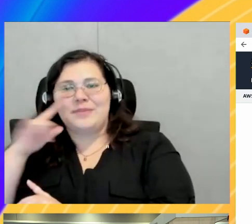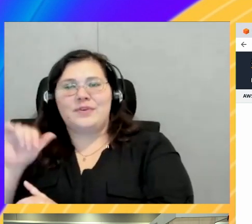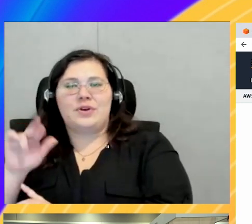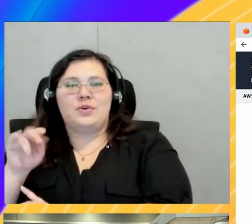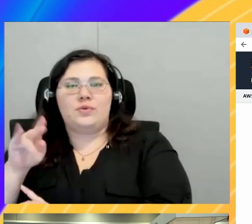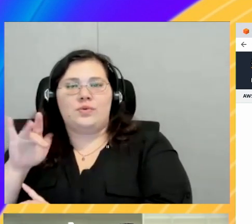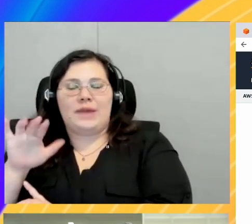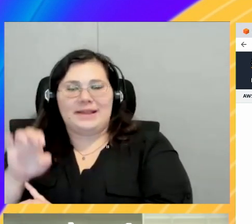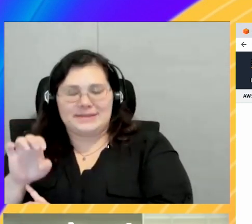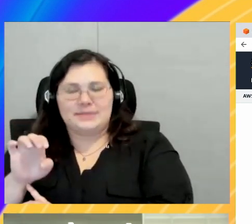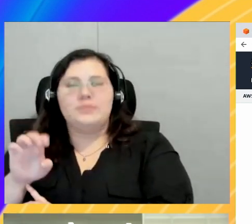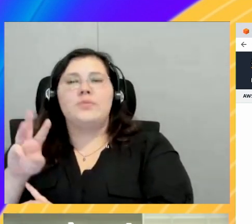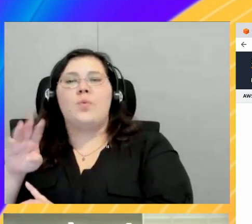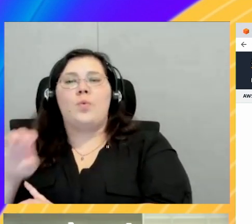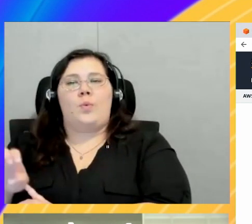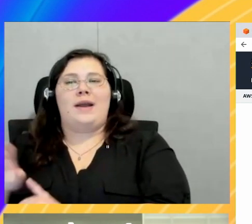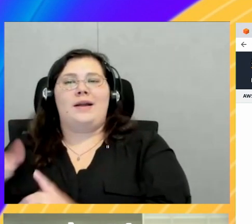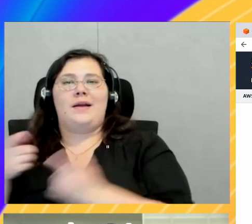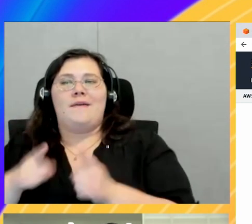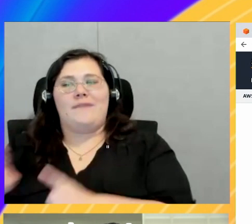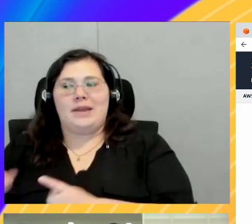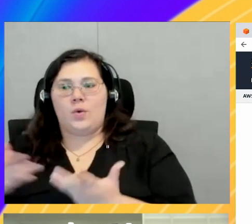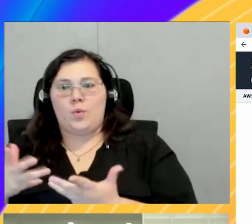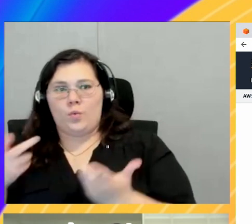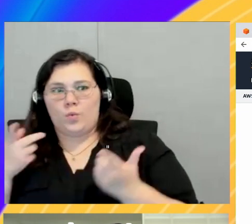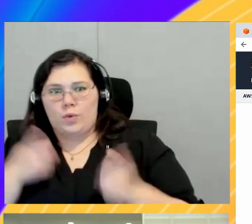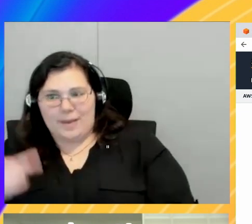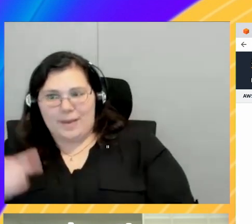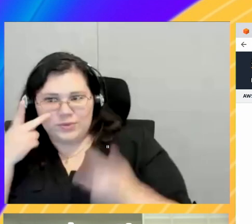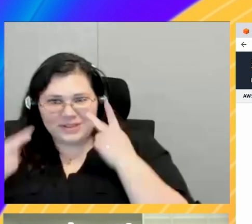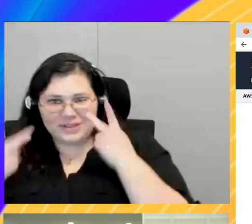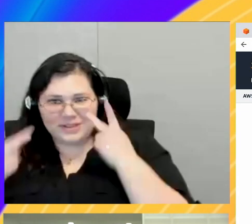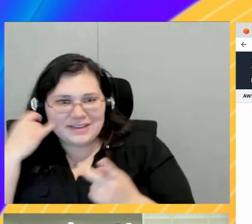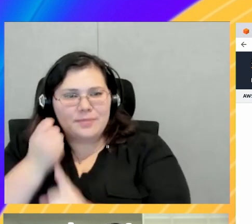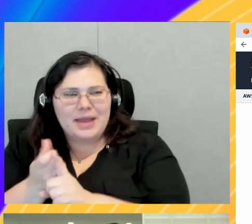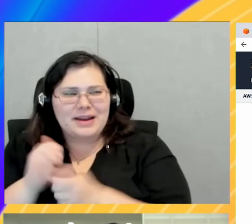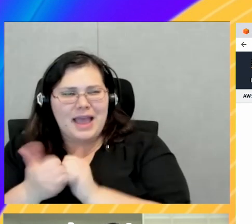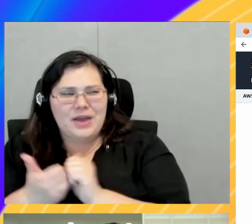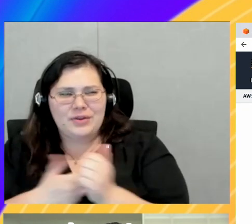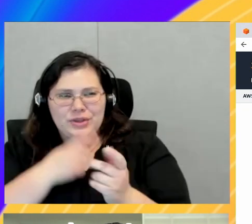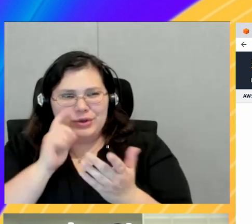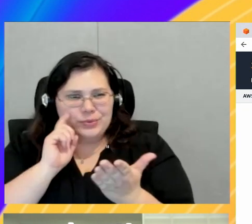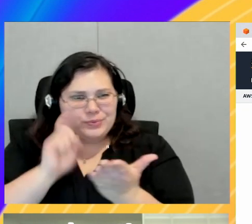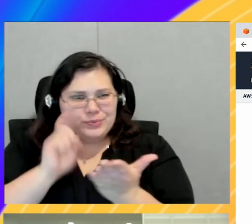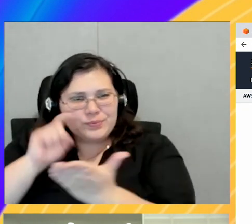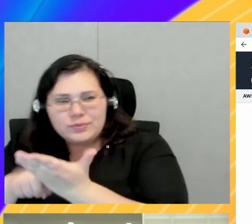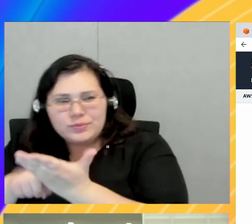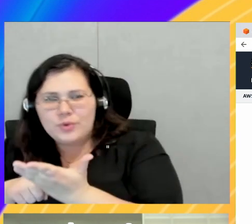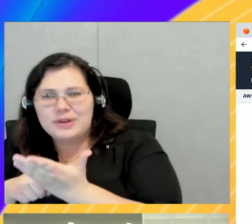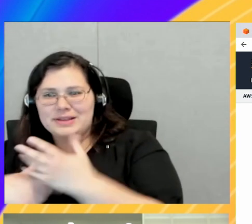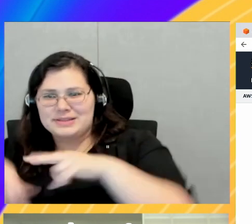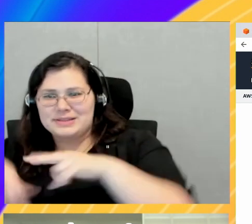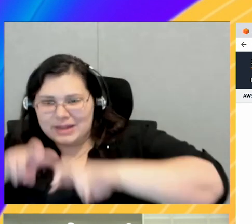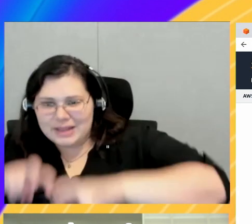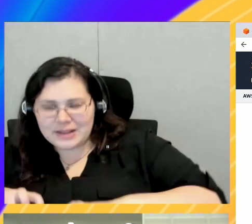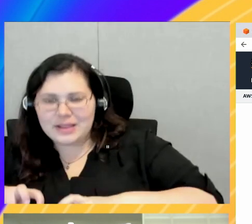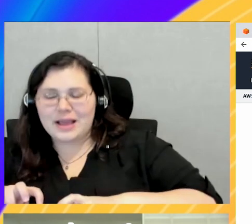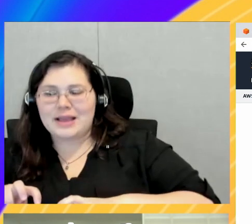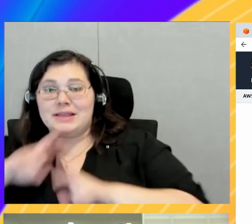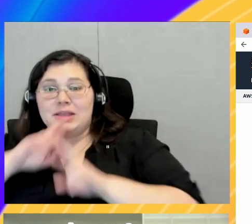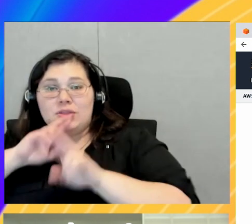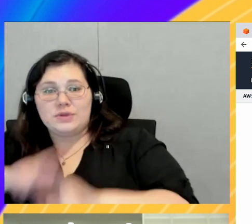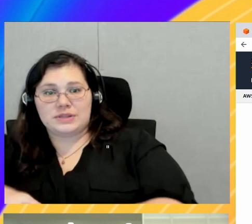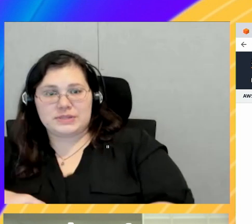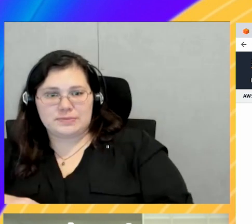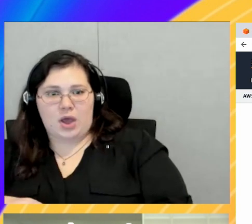by a ransomware event on S3, and ways to detect it and analyze, but then also the response processes and how to